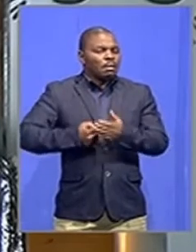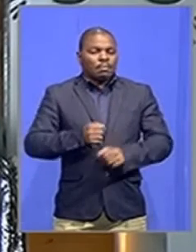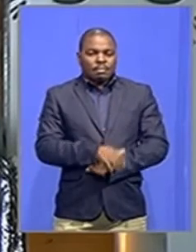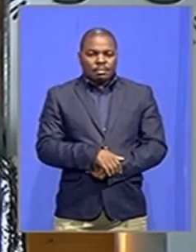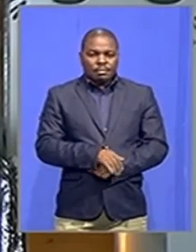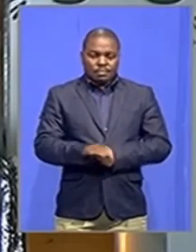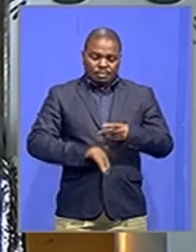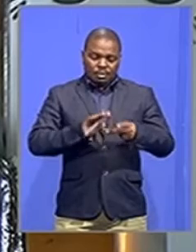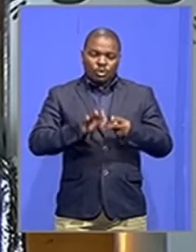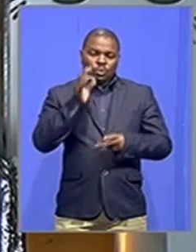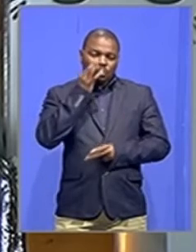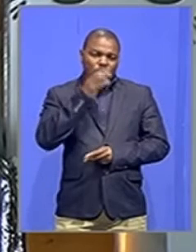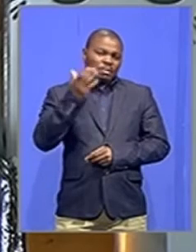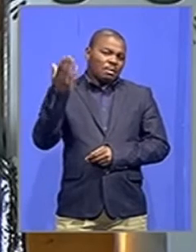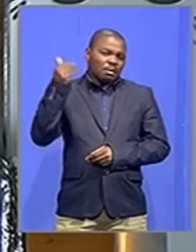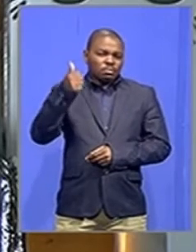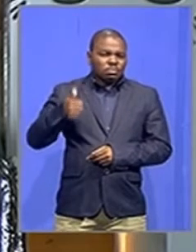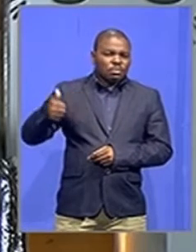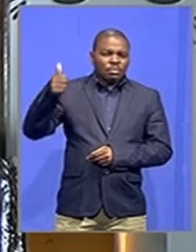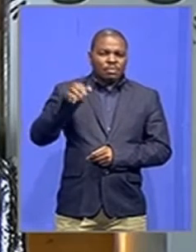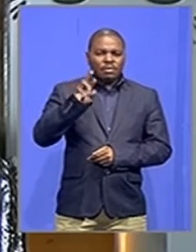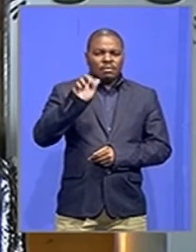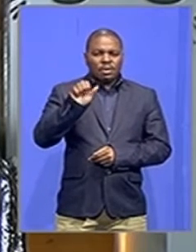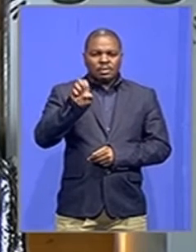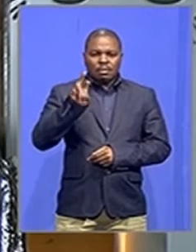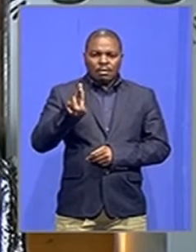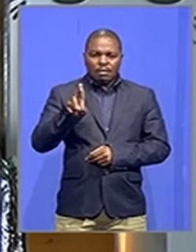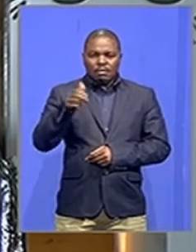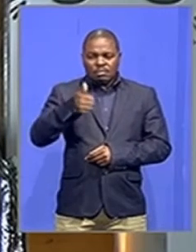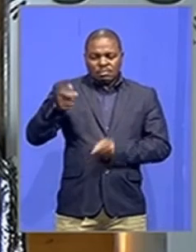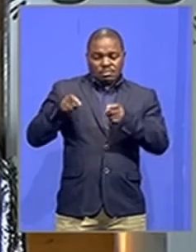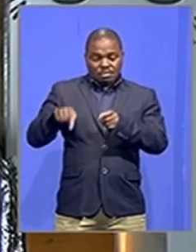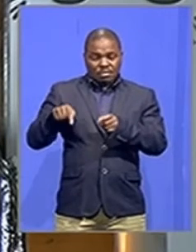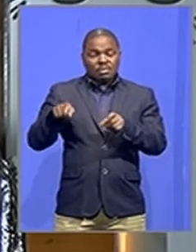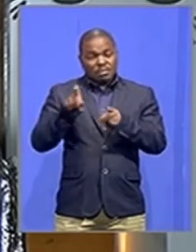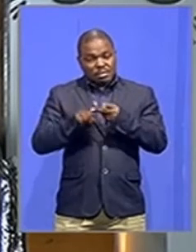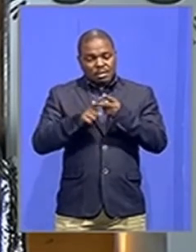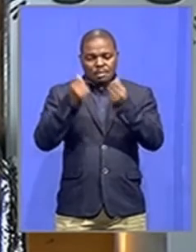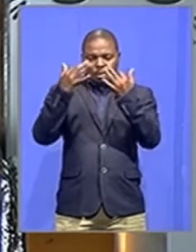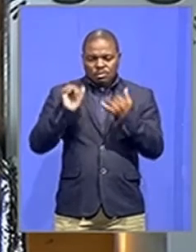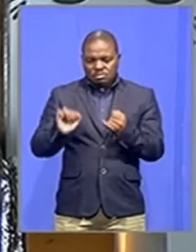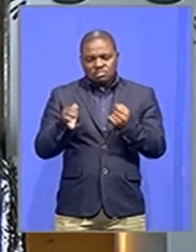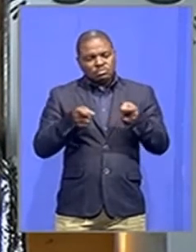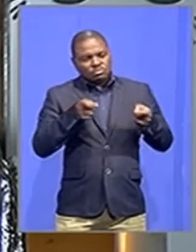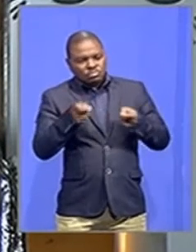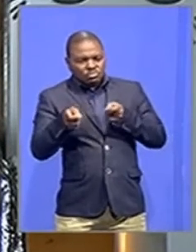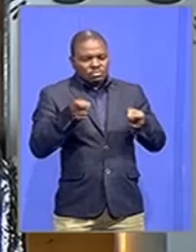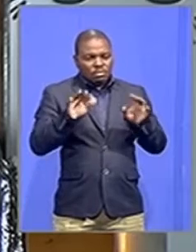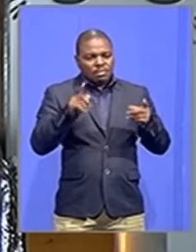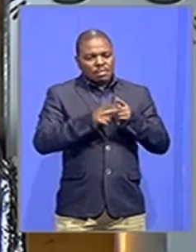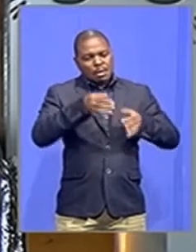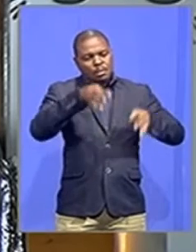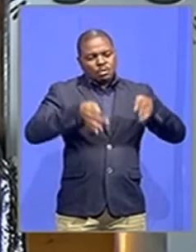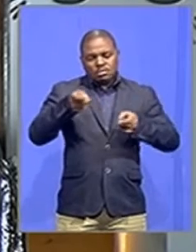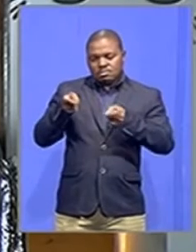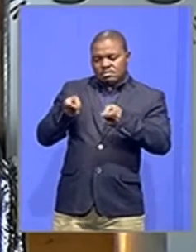ka moo molaodikakaretšo wa pele wa lekala leo Arthur Fraser a beng a laola ditekanyetšo tša lekala ka gona ka tlase ga boetapele bja sepolotiki